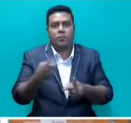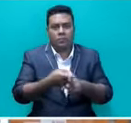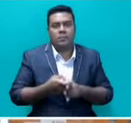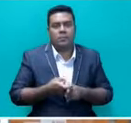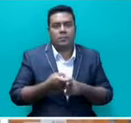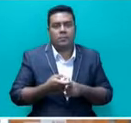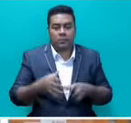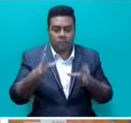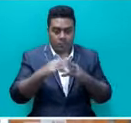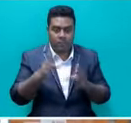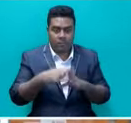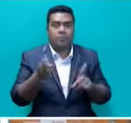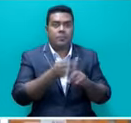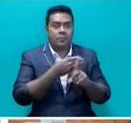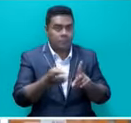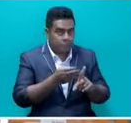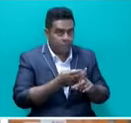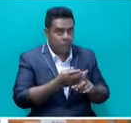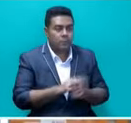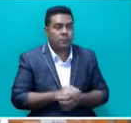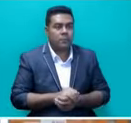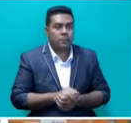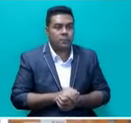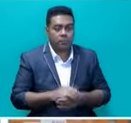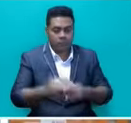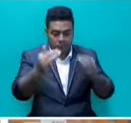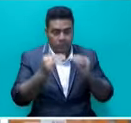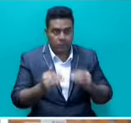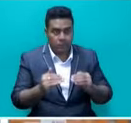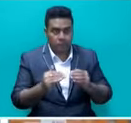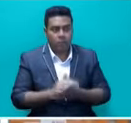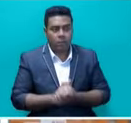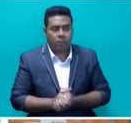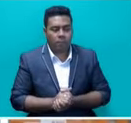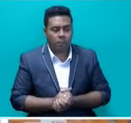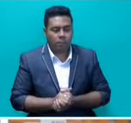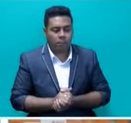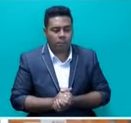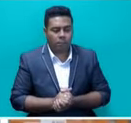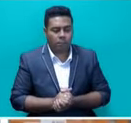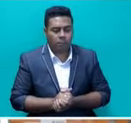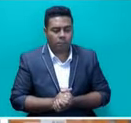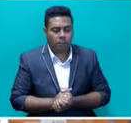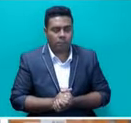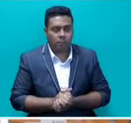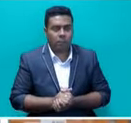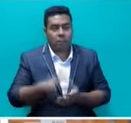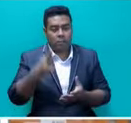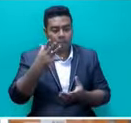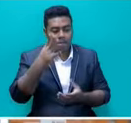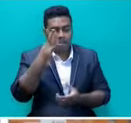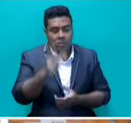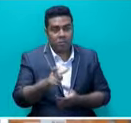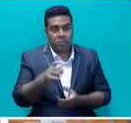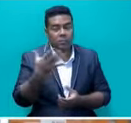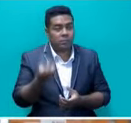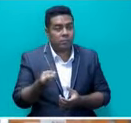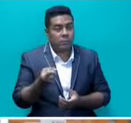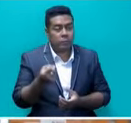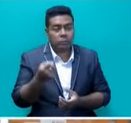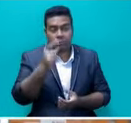sexual assault, Mr. Speaker, sir, and it says a person commits an indictable offense, not